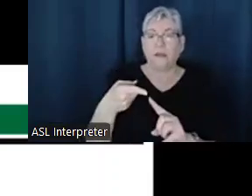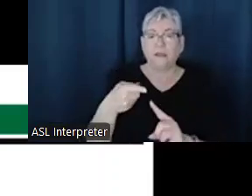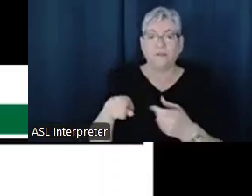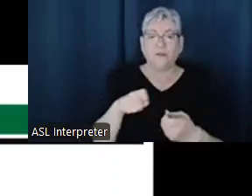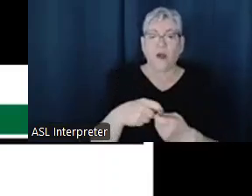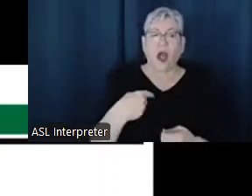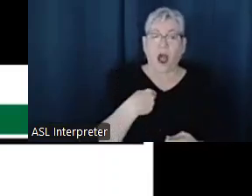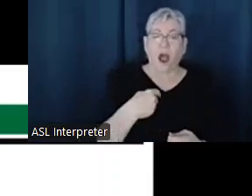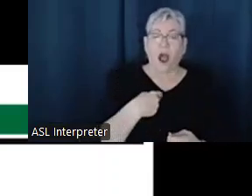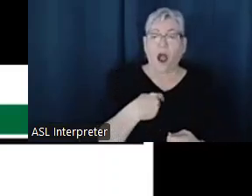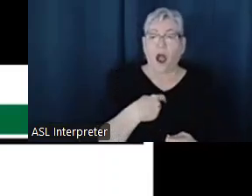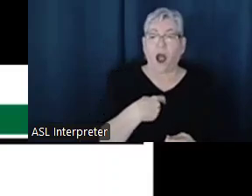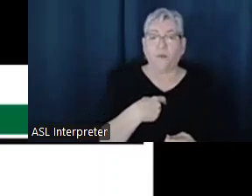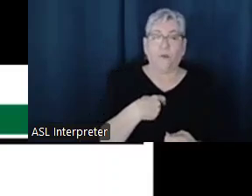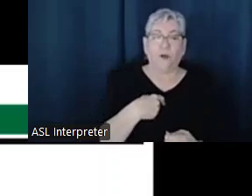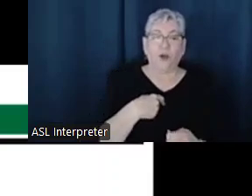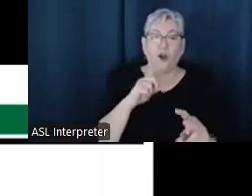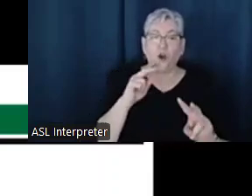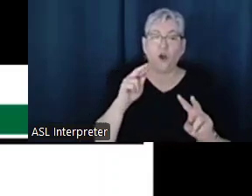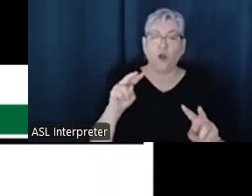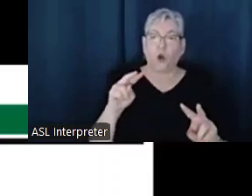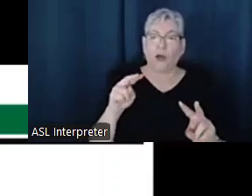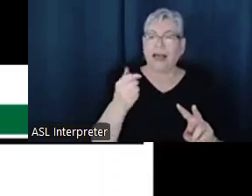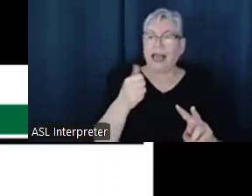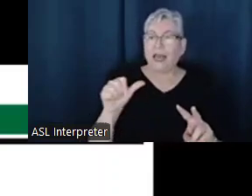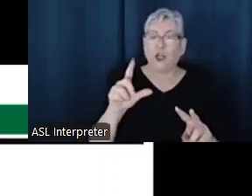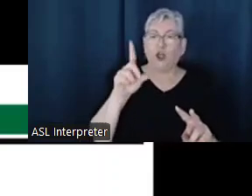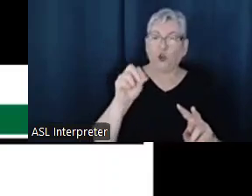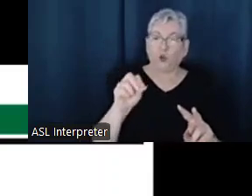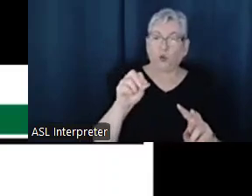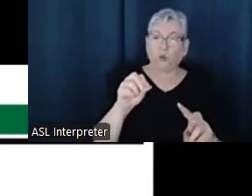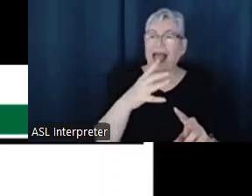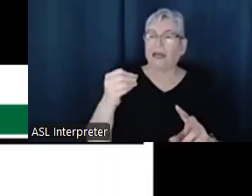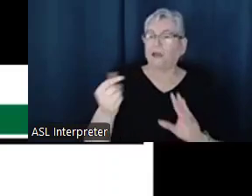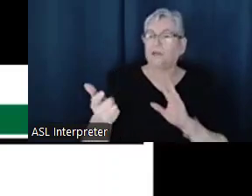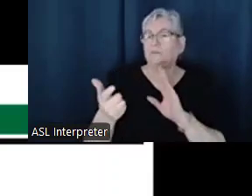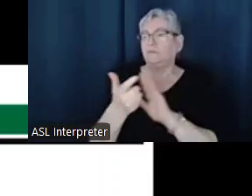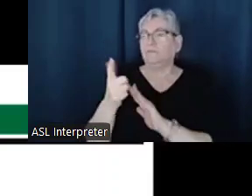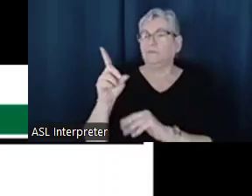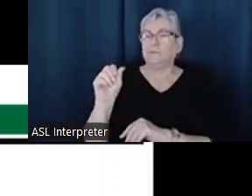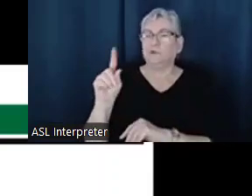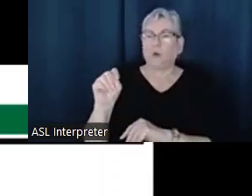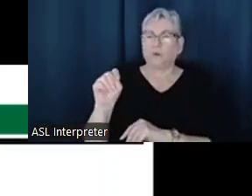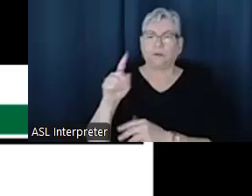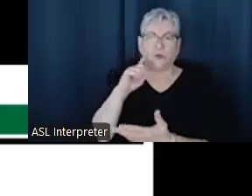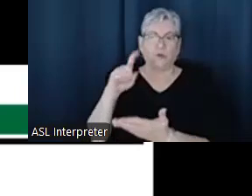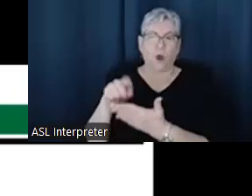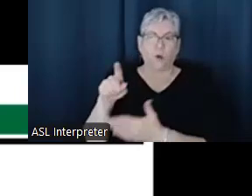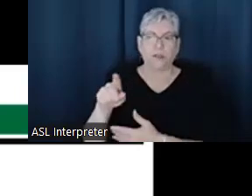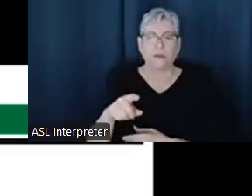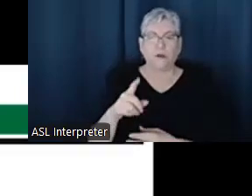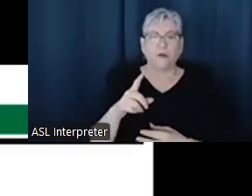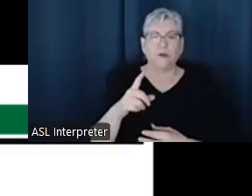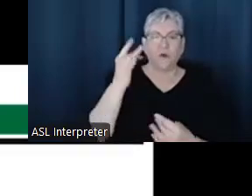be looking at any of the do's and don'ts that stick out. So thinking with those that you work